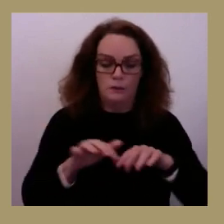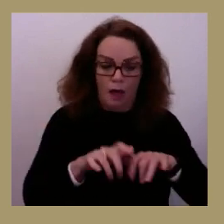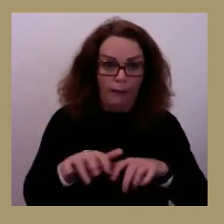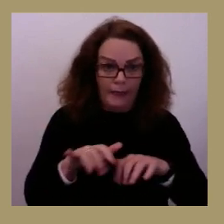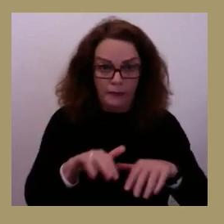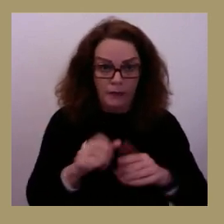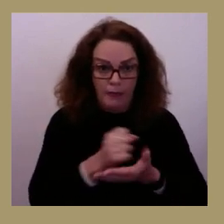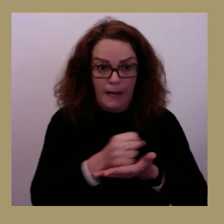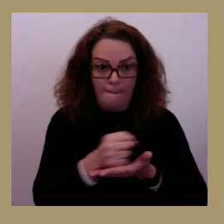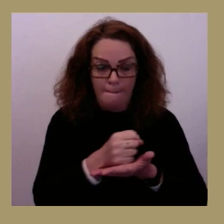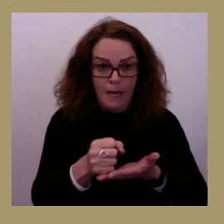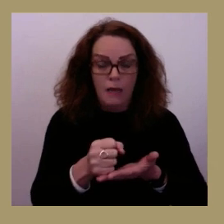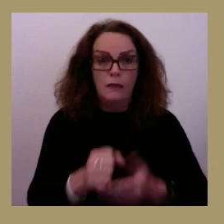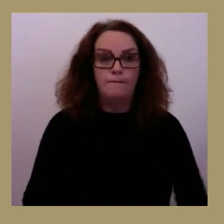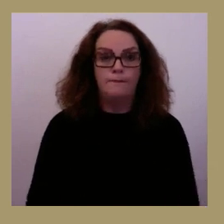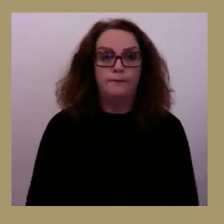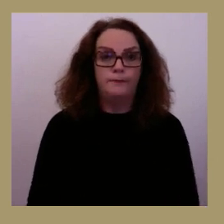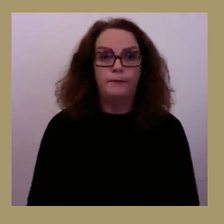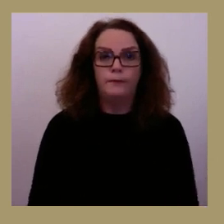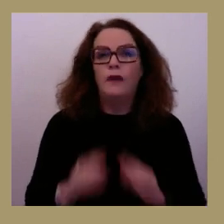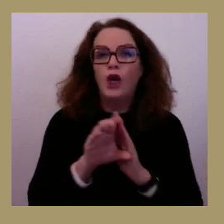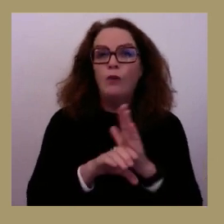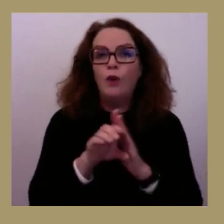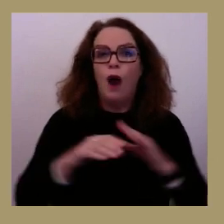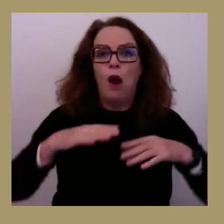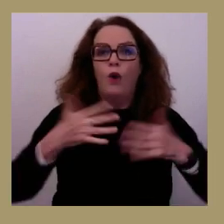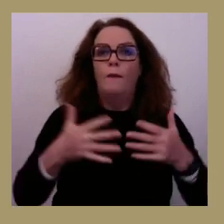936319, uniquely generated each time.